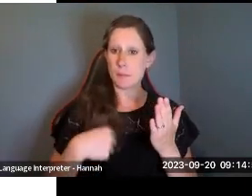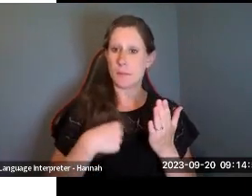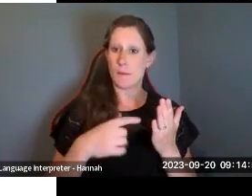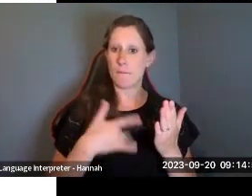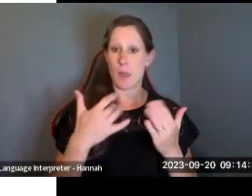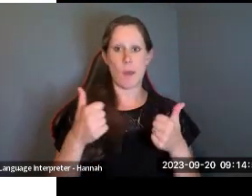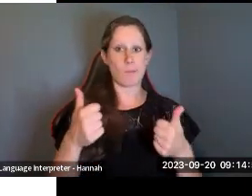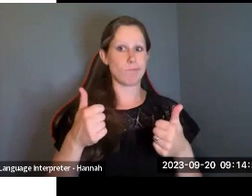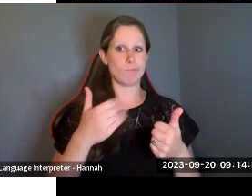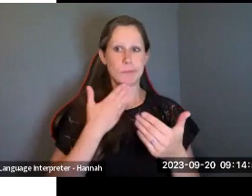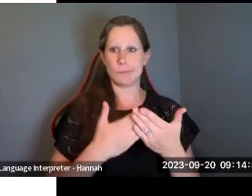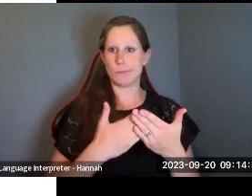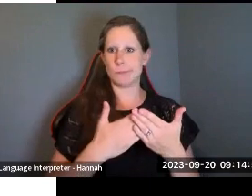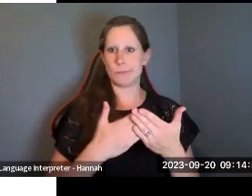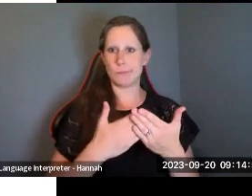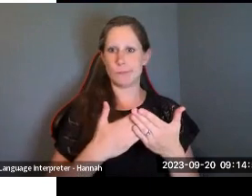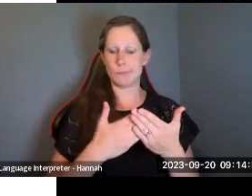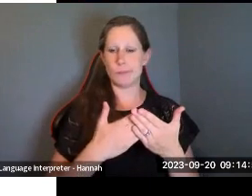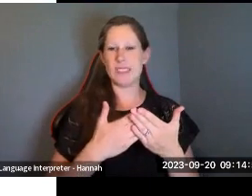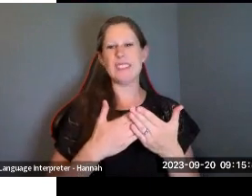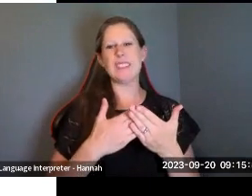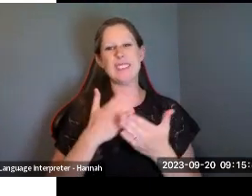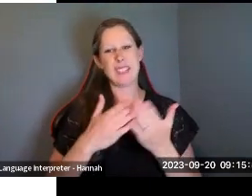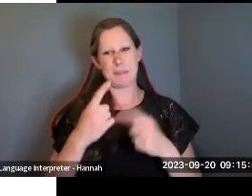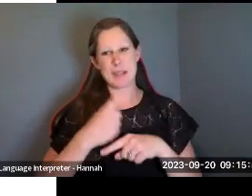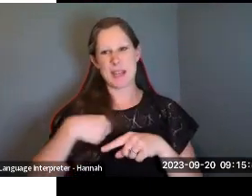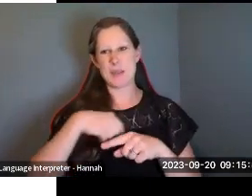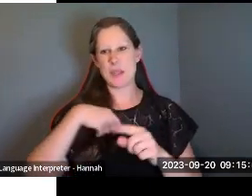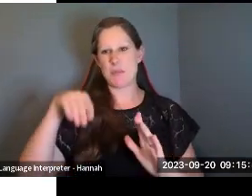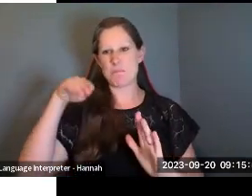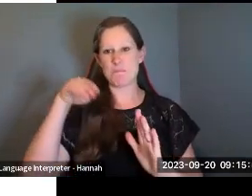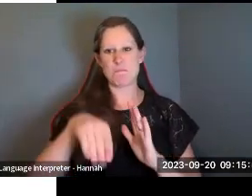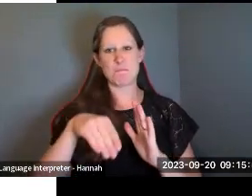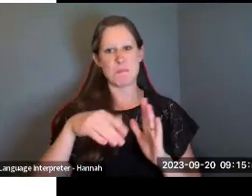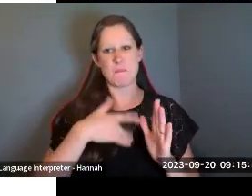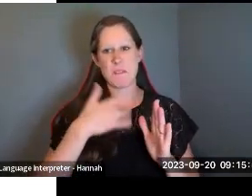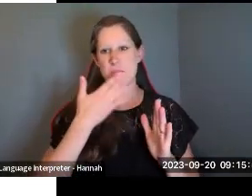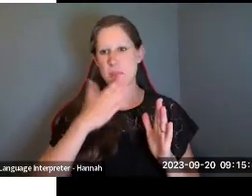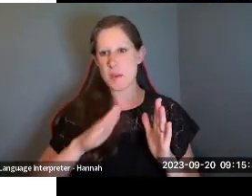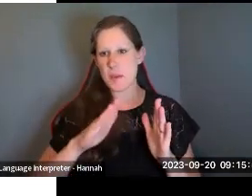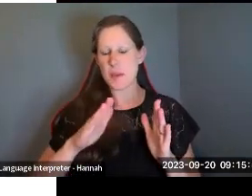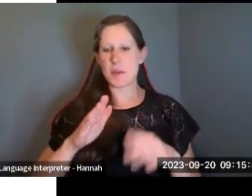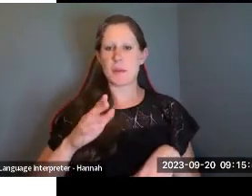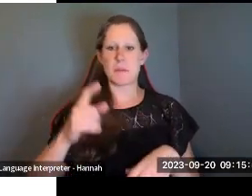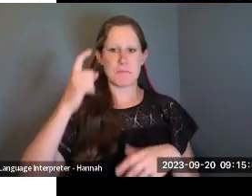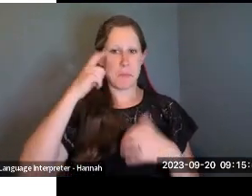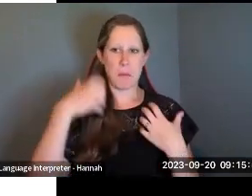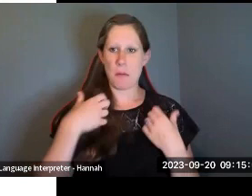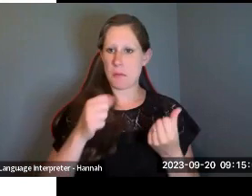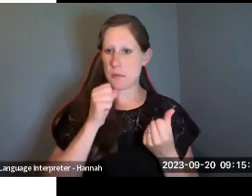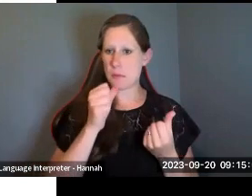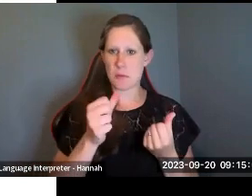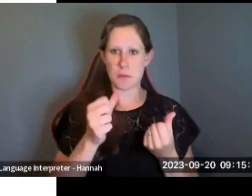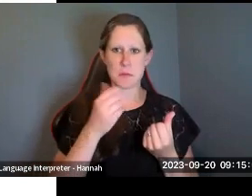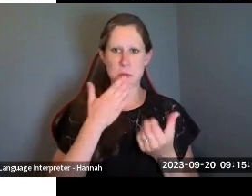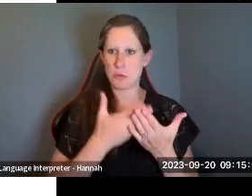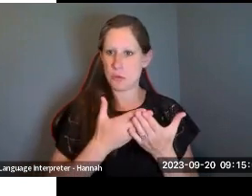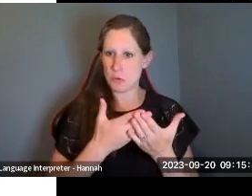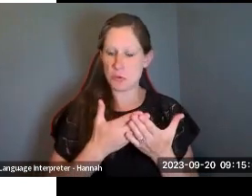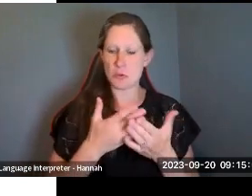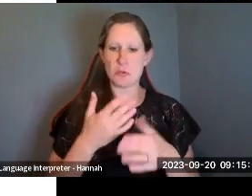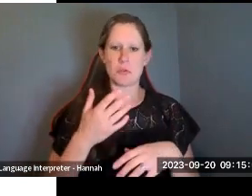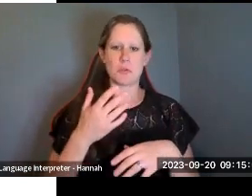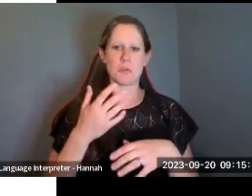to becoming sort of unwell, to being in that really unwell or treatment